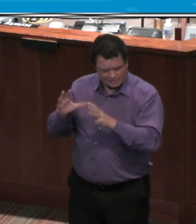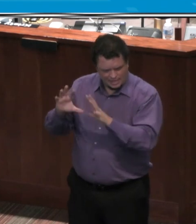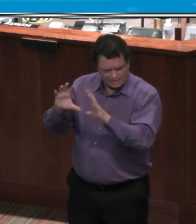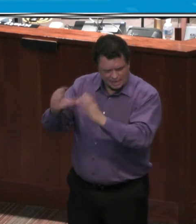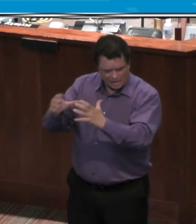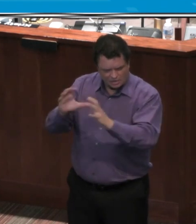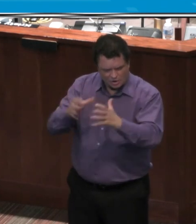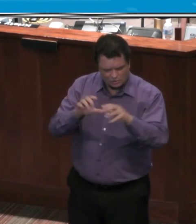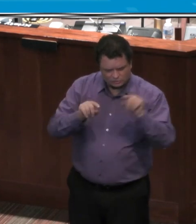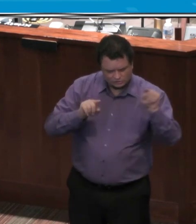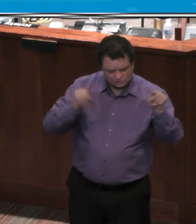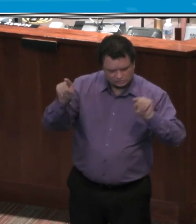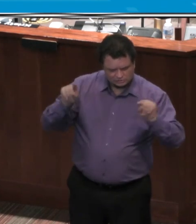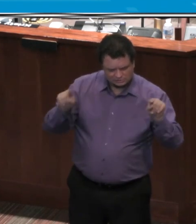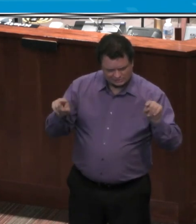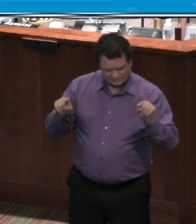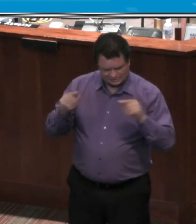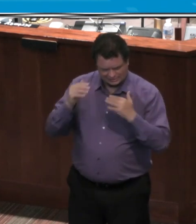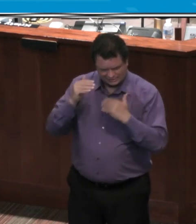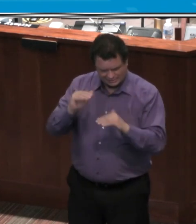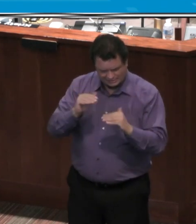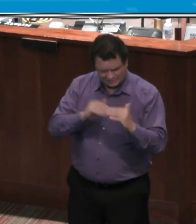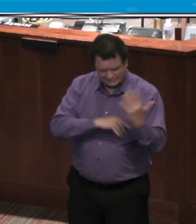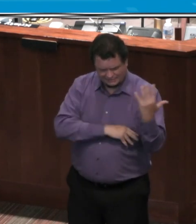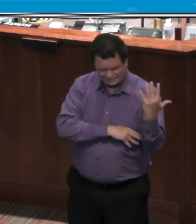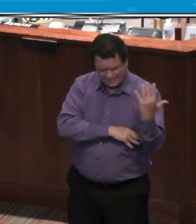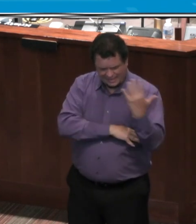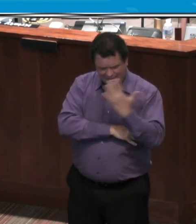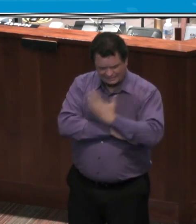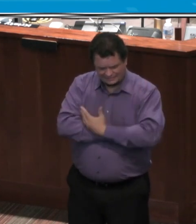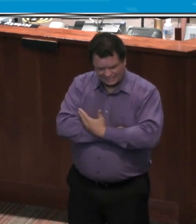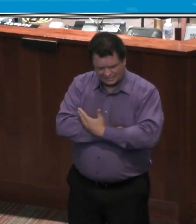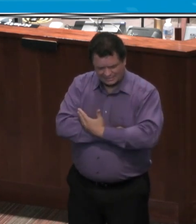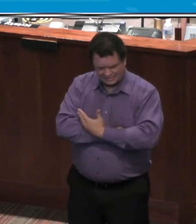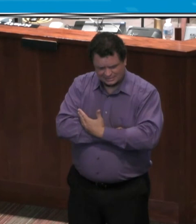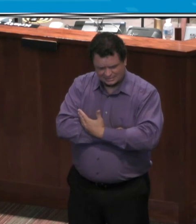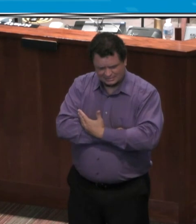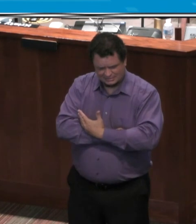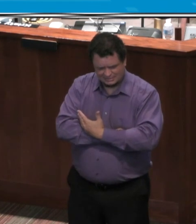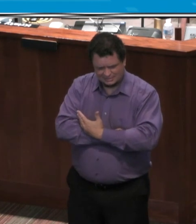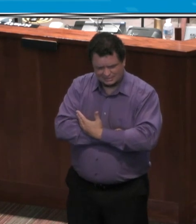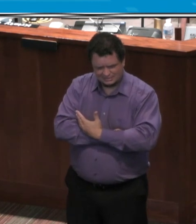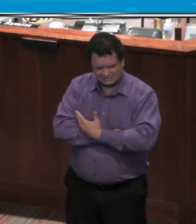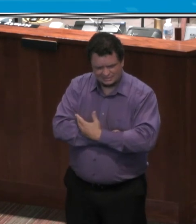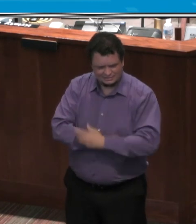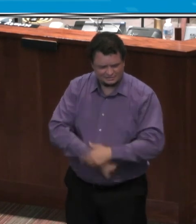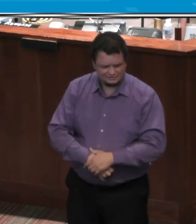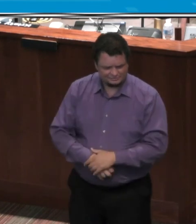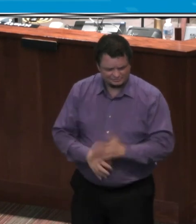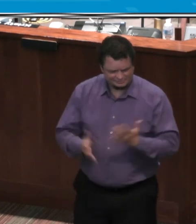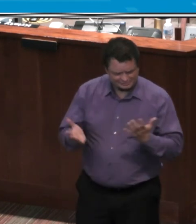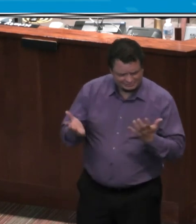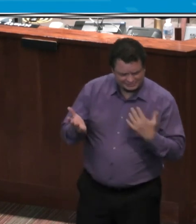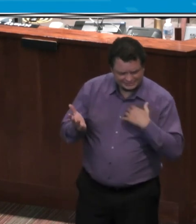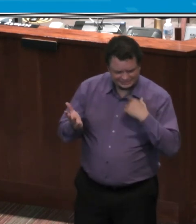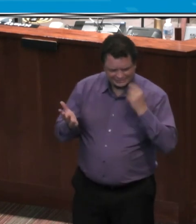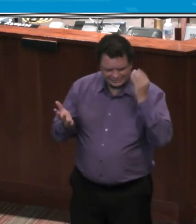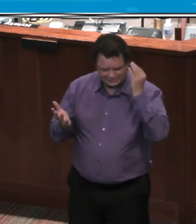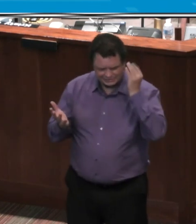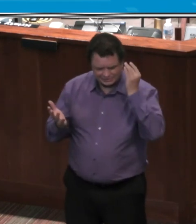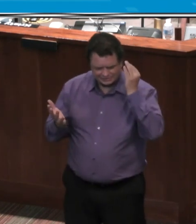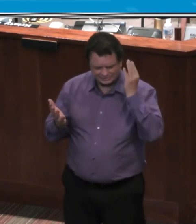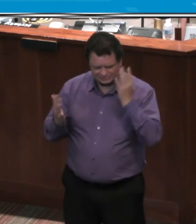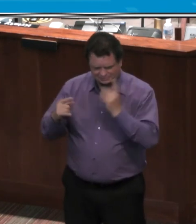days on the positive side, the good side of one of the other on the positivity, and then the